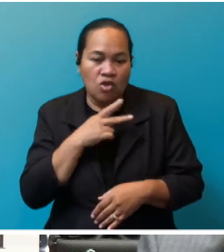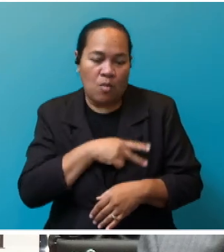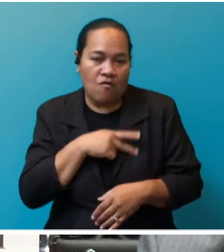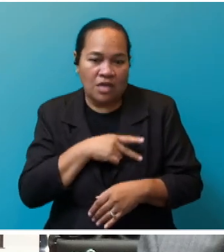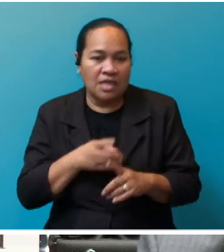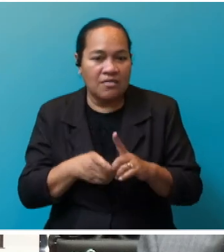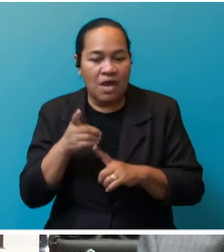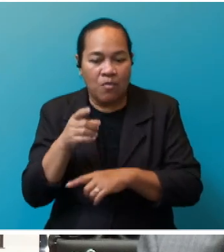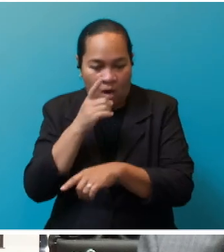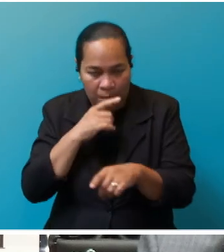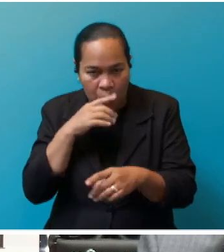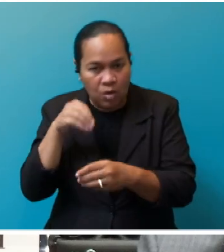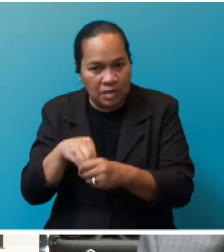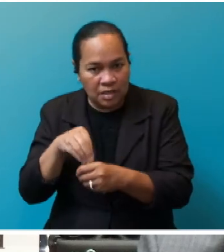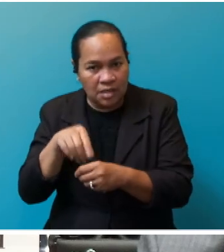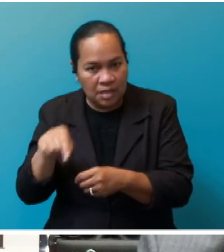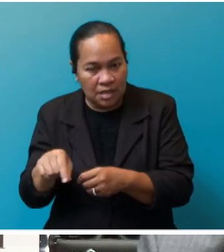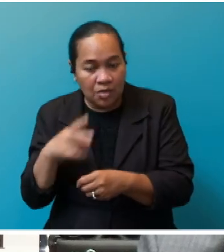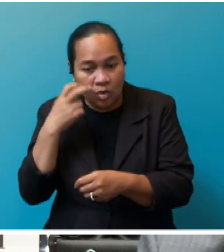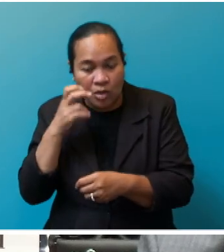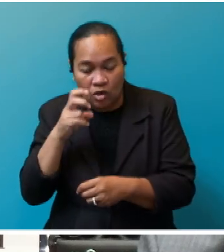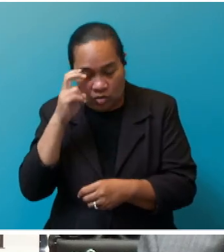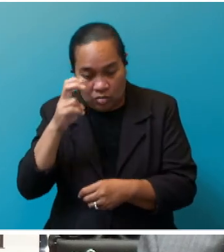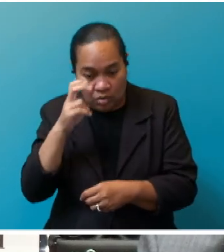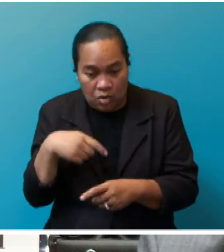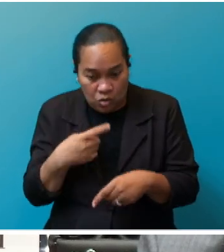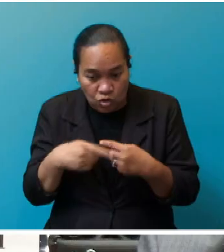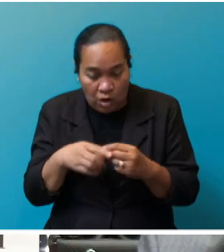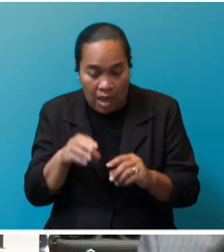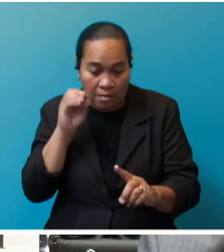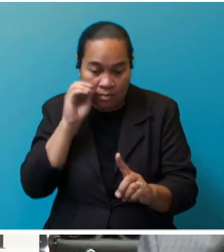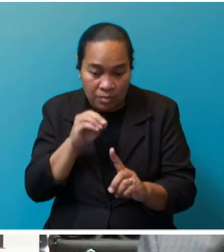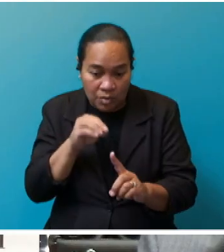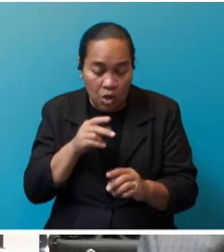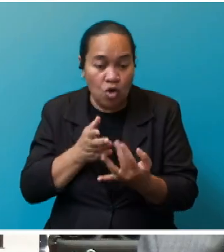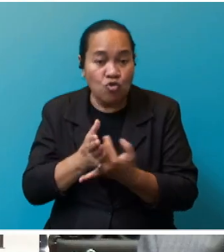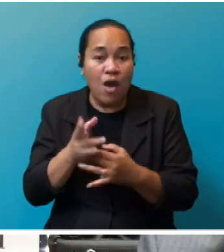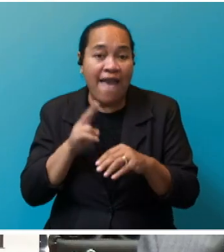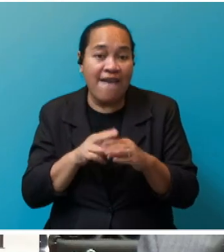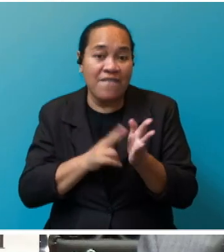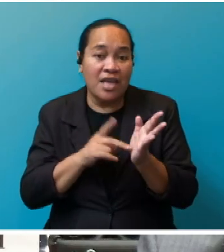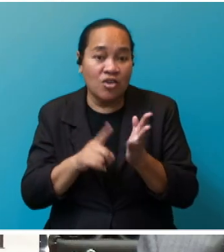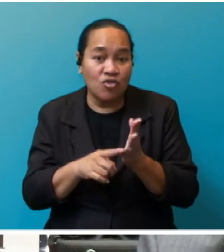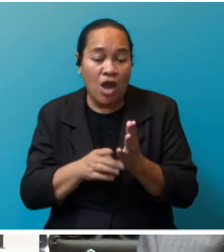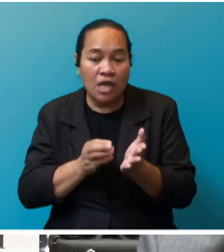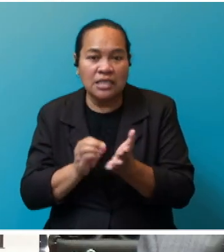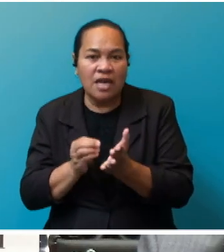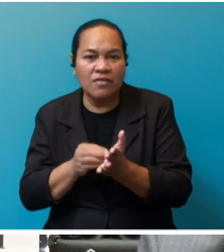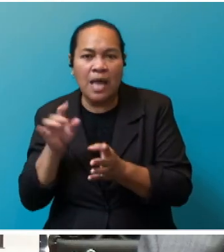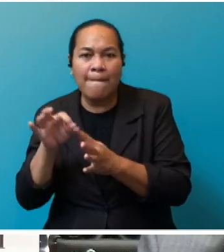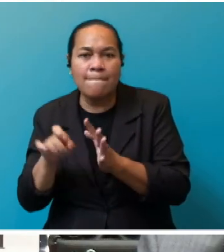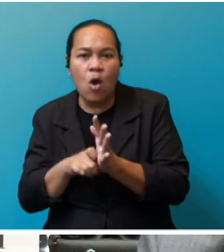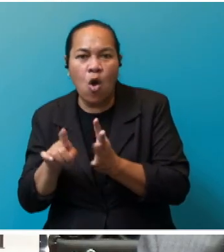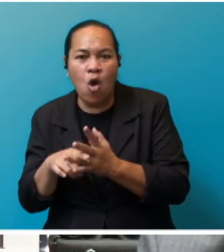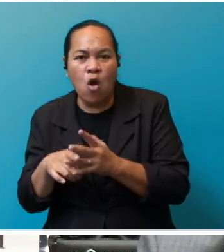people. We will expand training and mentorship through institutions such as the FNU, Service Fro Polytech, and the Pacific Tourism